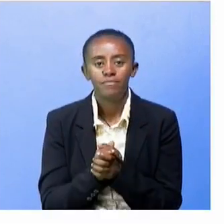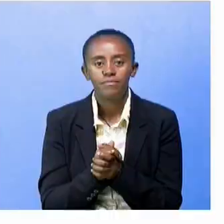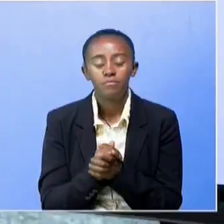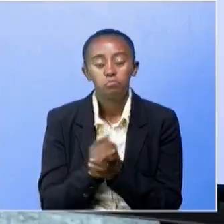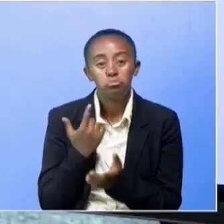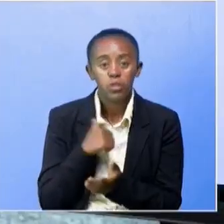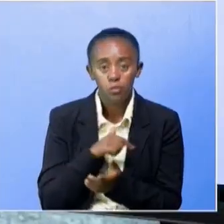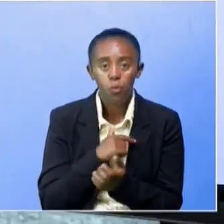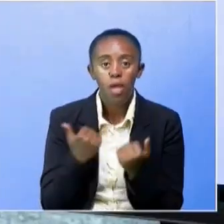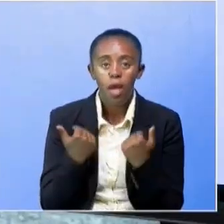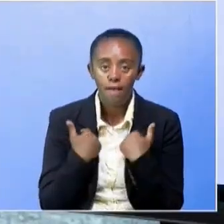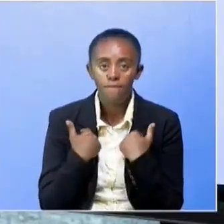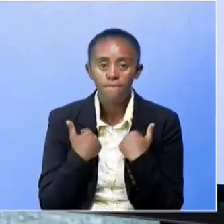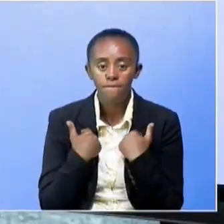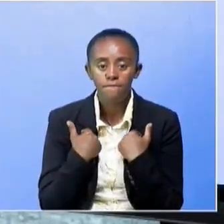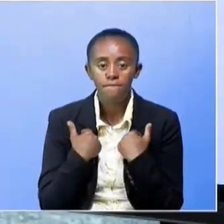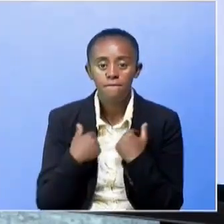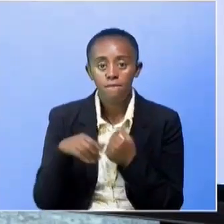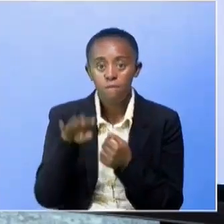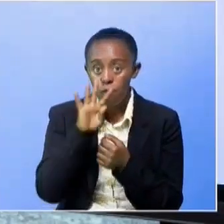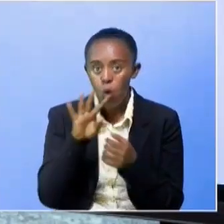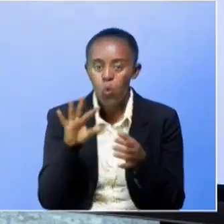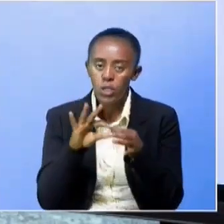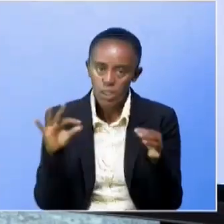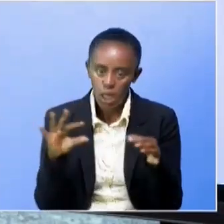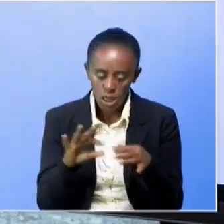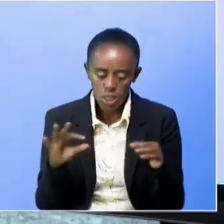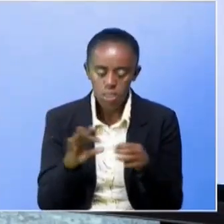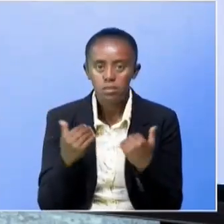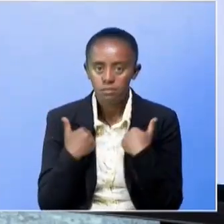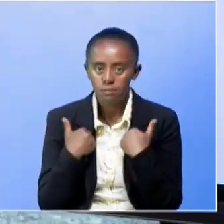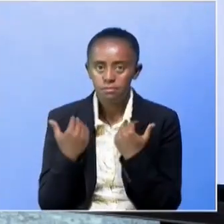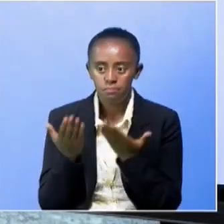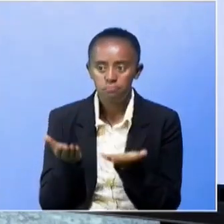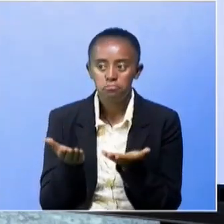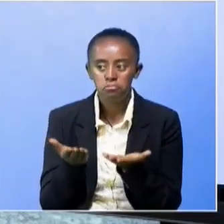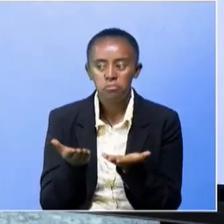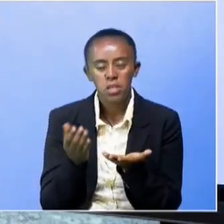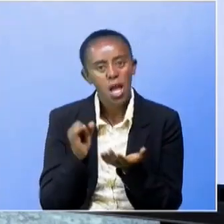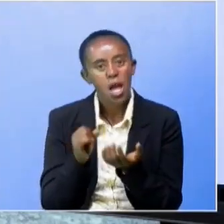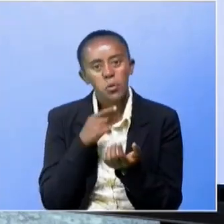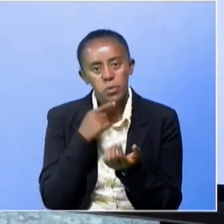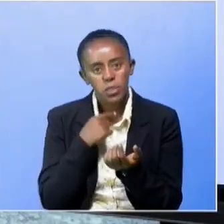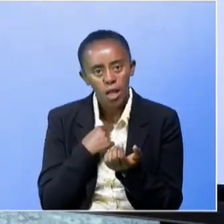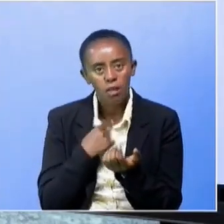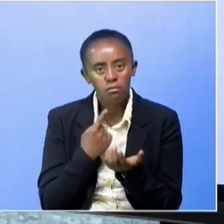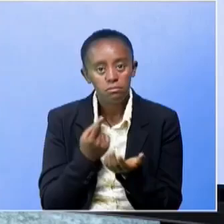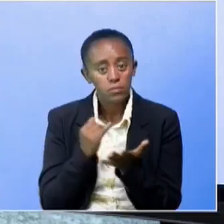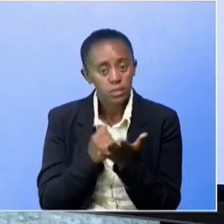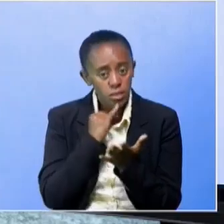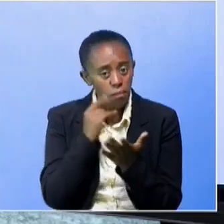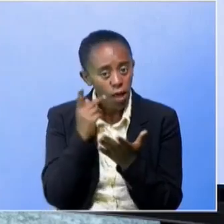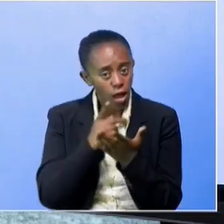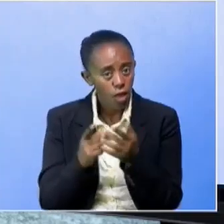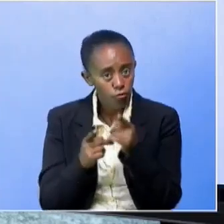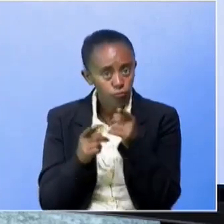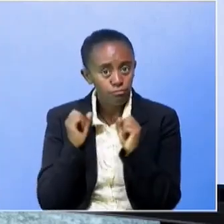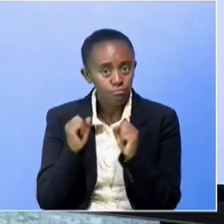We have 4 sentences here. Can we say that it is a paragraph?